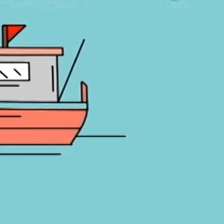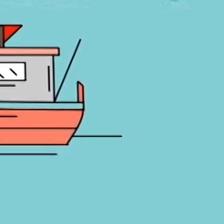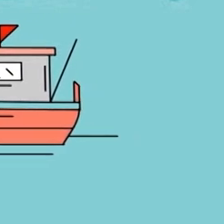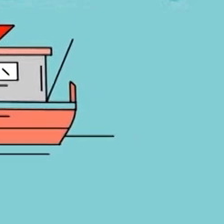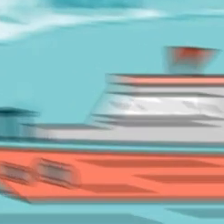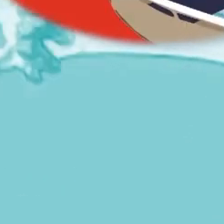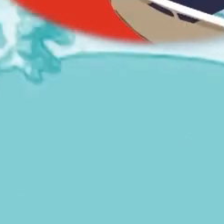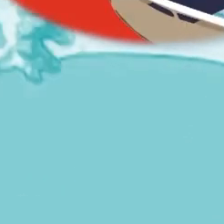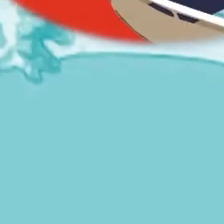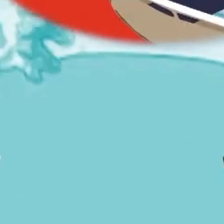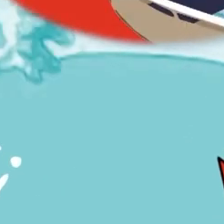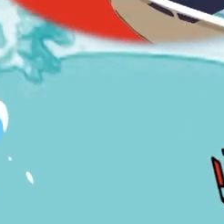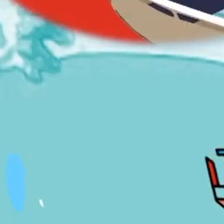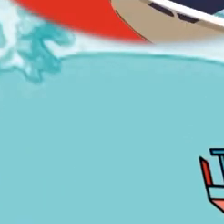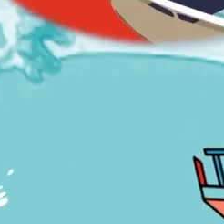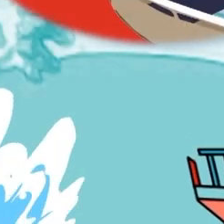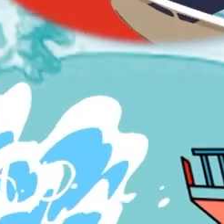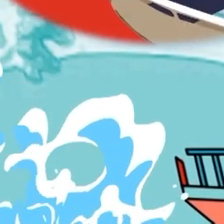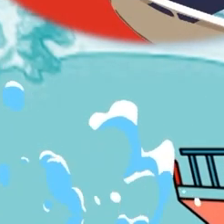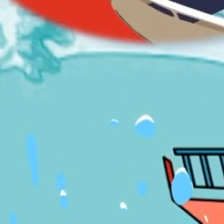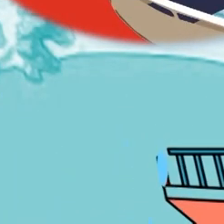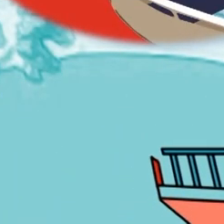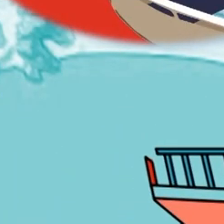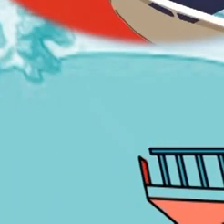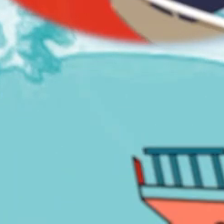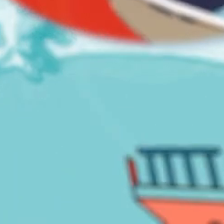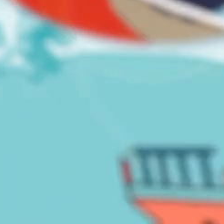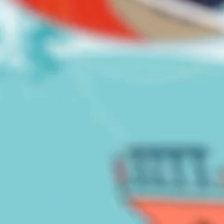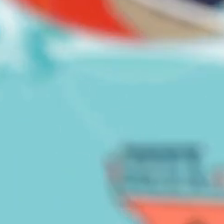www.feyyaz.tv